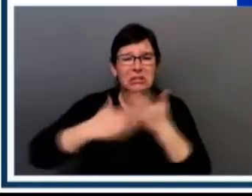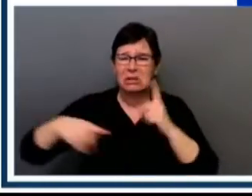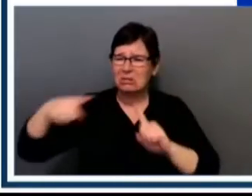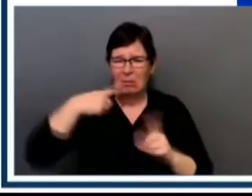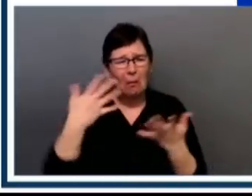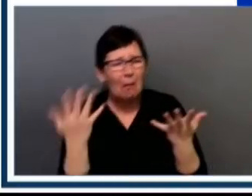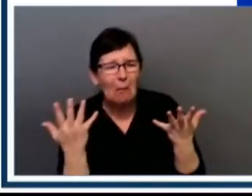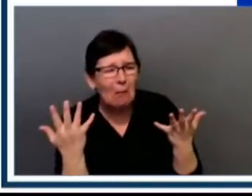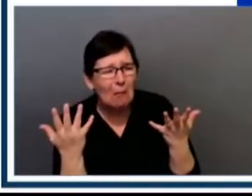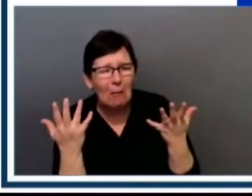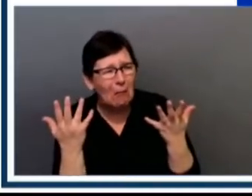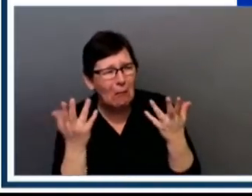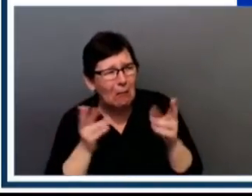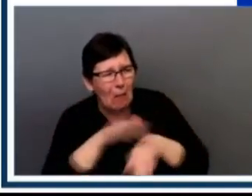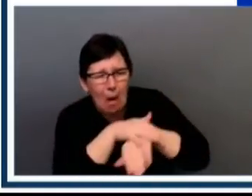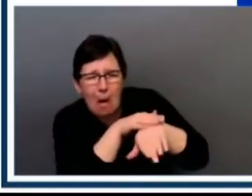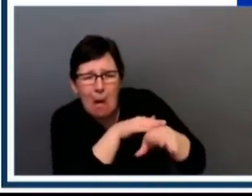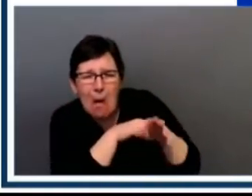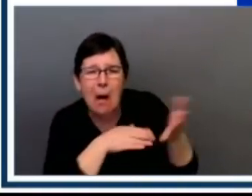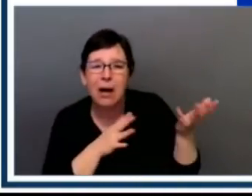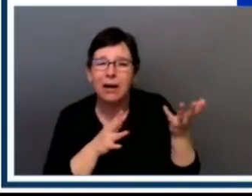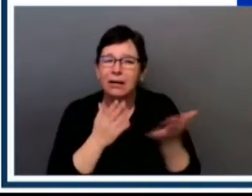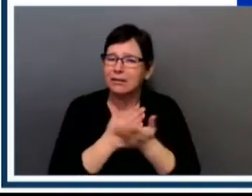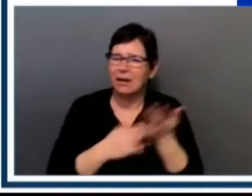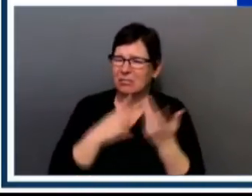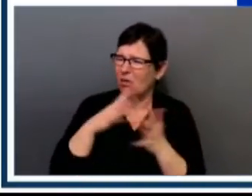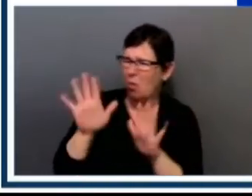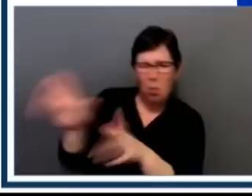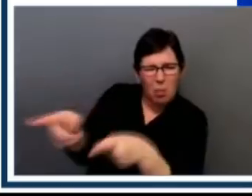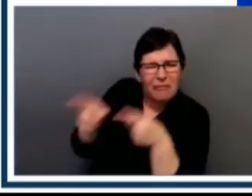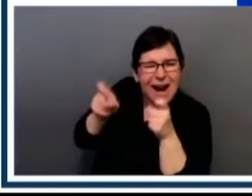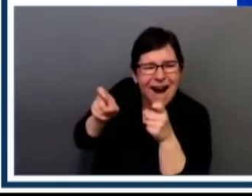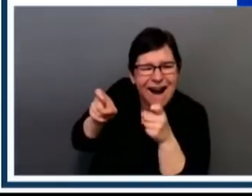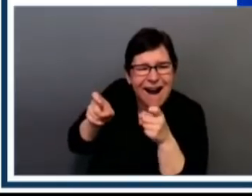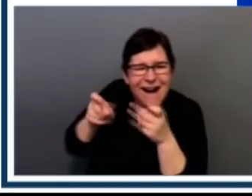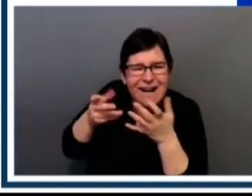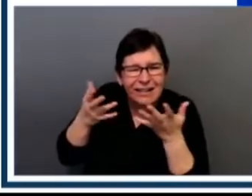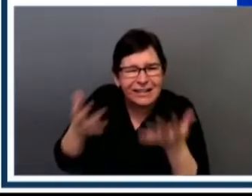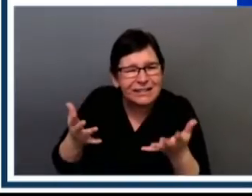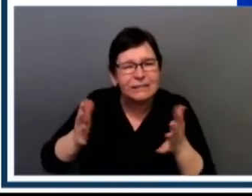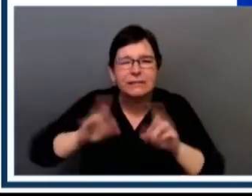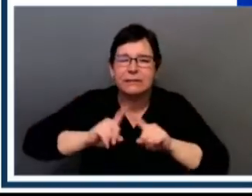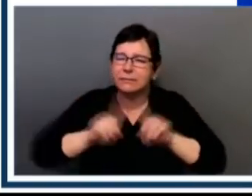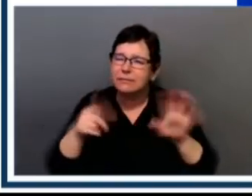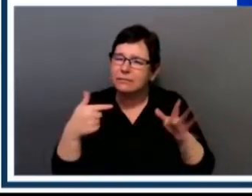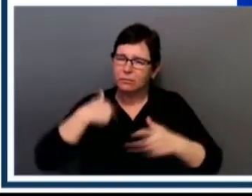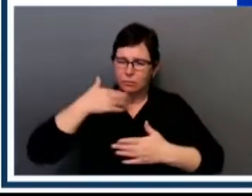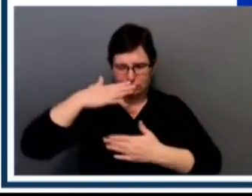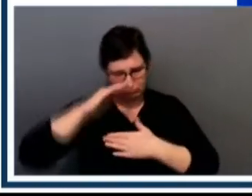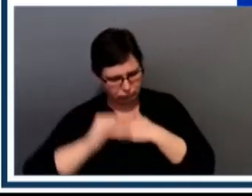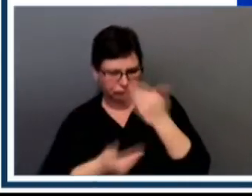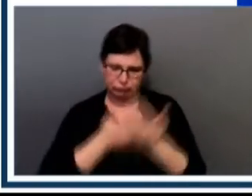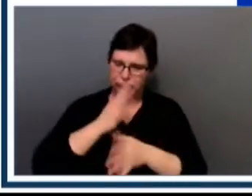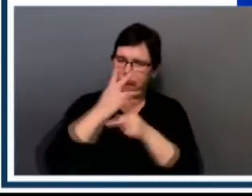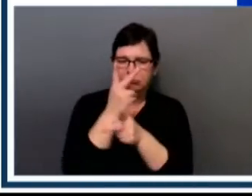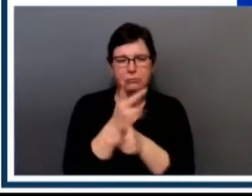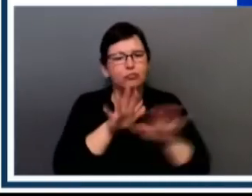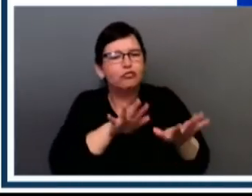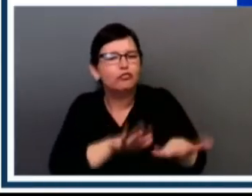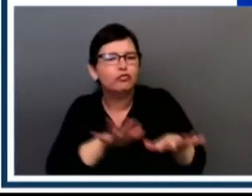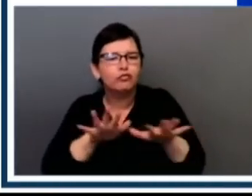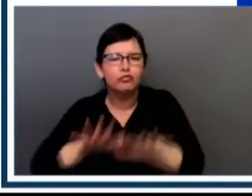we will move over the next month, is right for our situation in our province. So as we await for